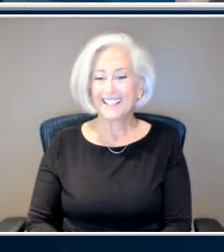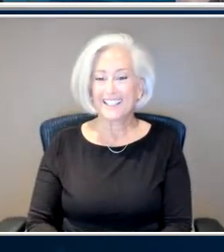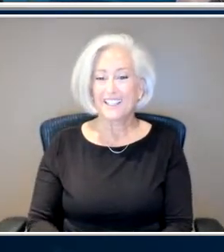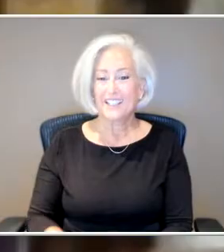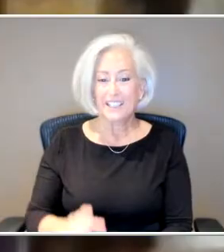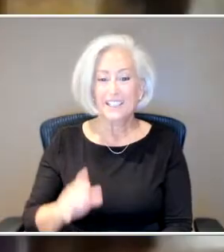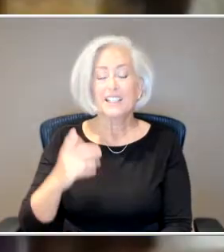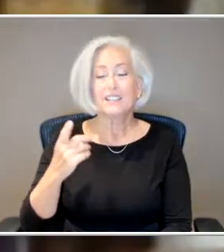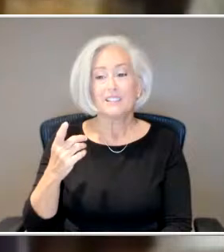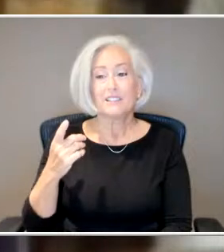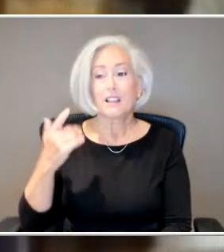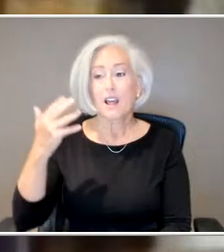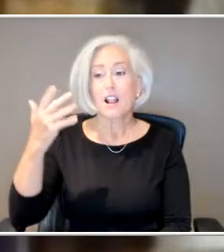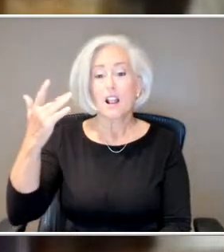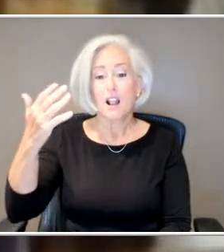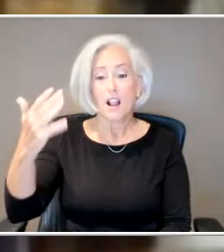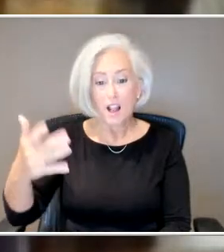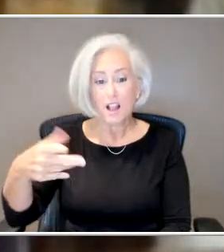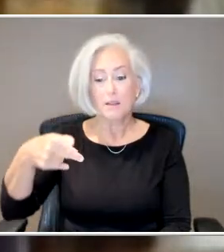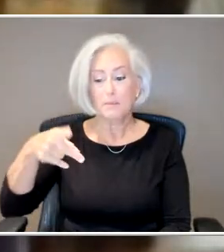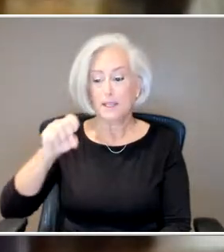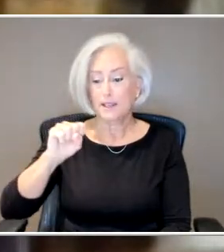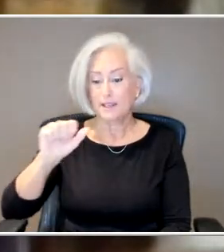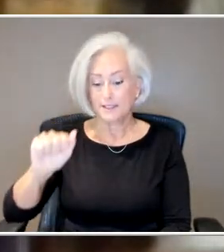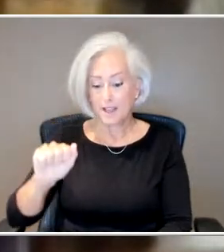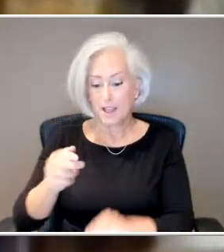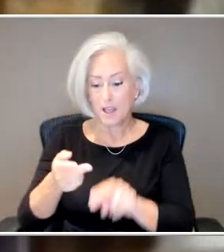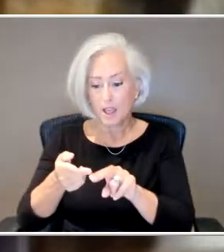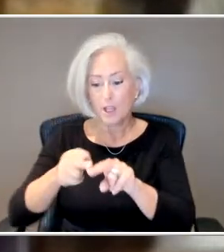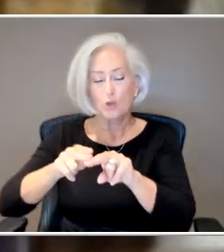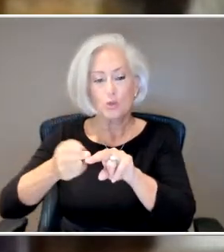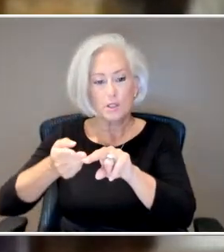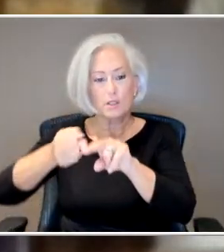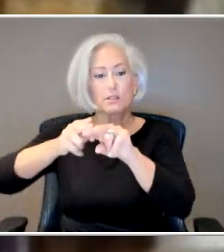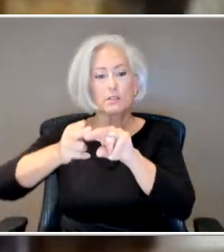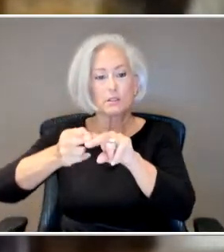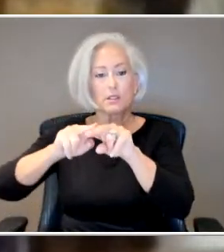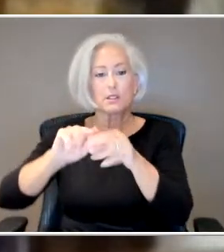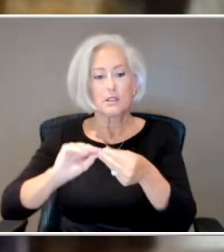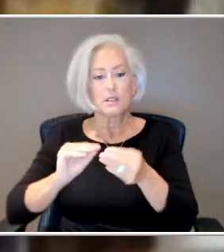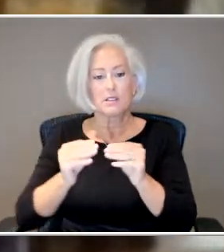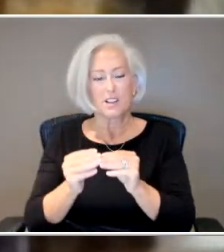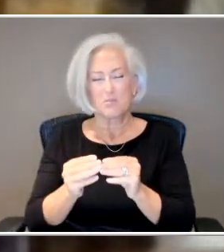so finally the PSA started to climb. This was